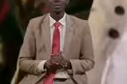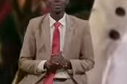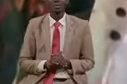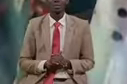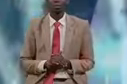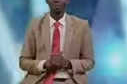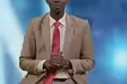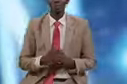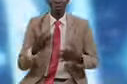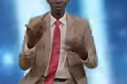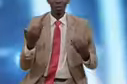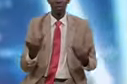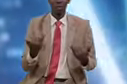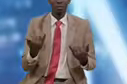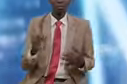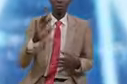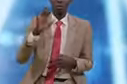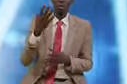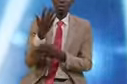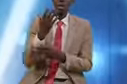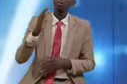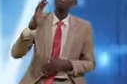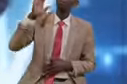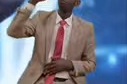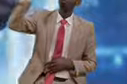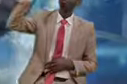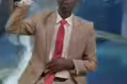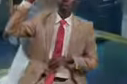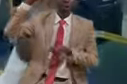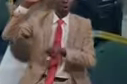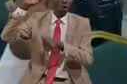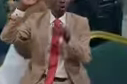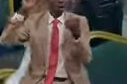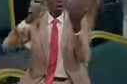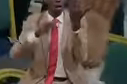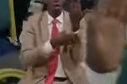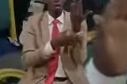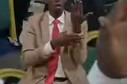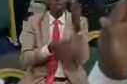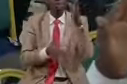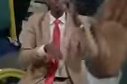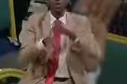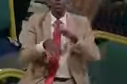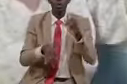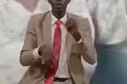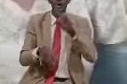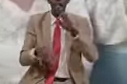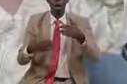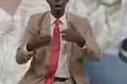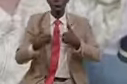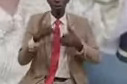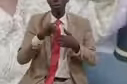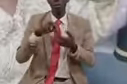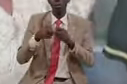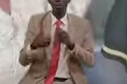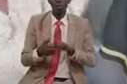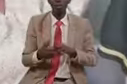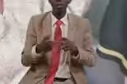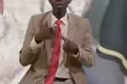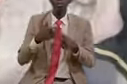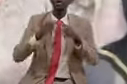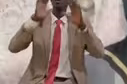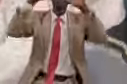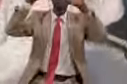Raise up that hand and lay the other hand where you have the challenge. Miracle is coming